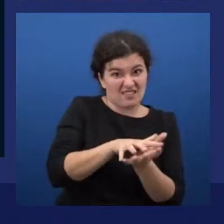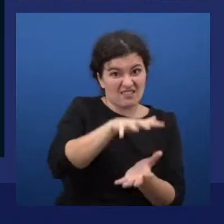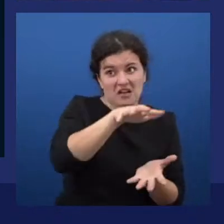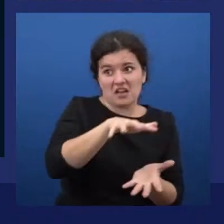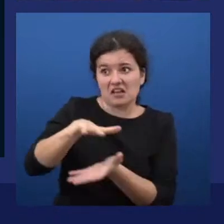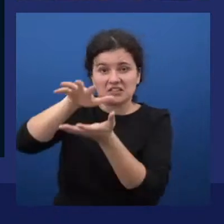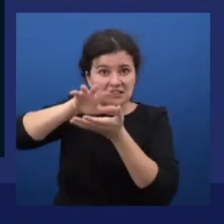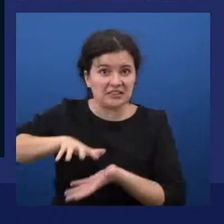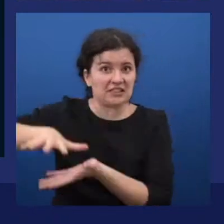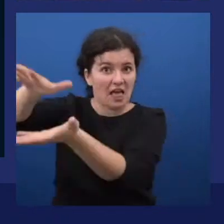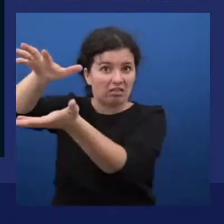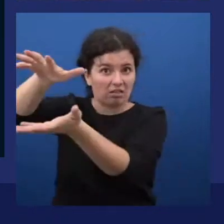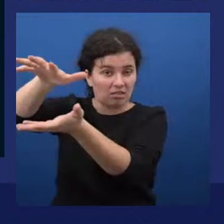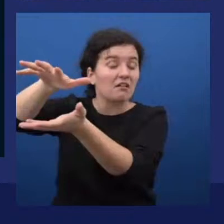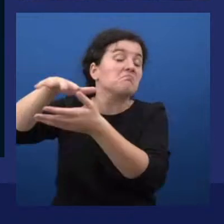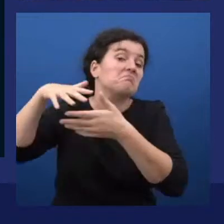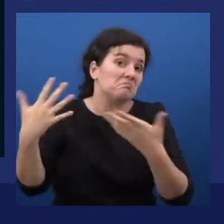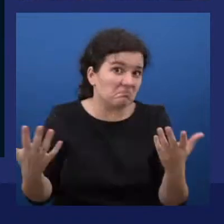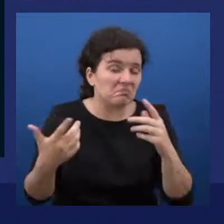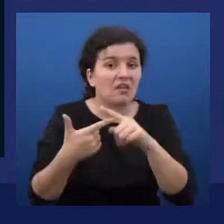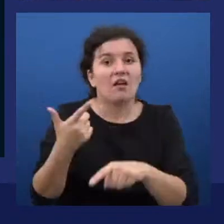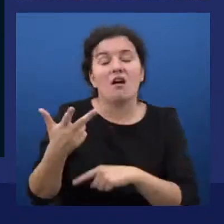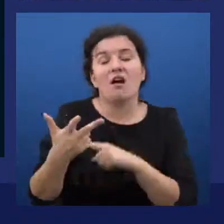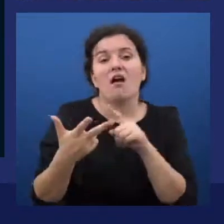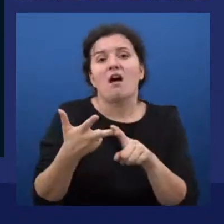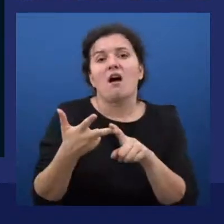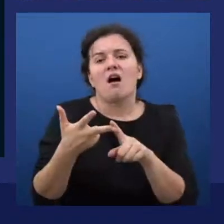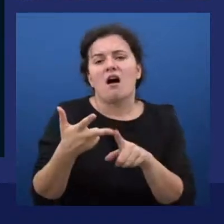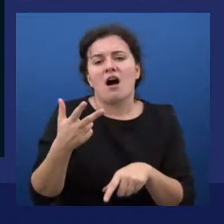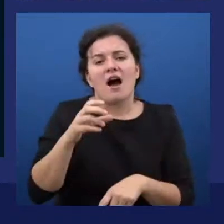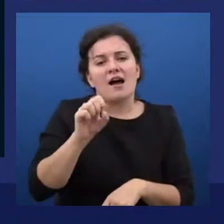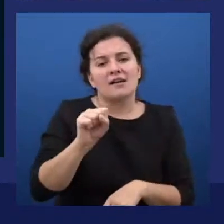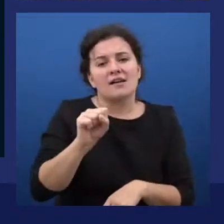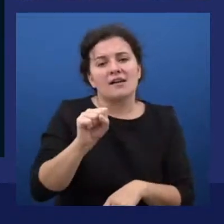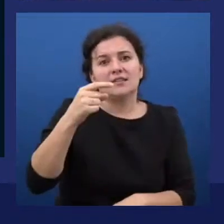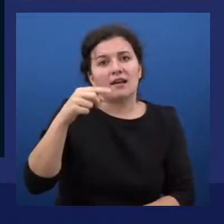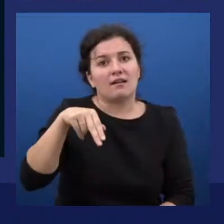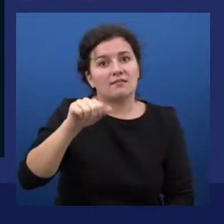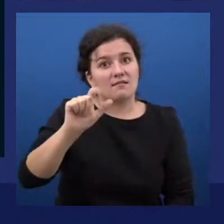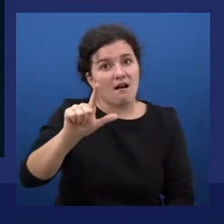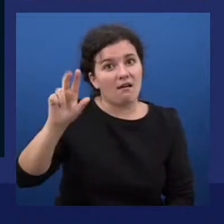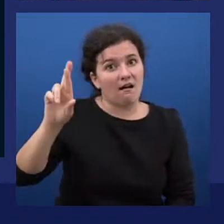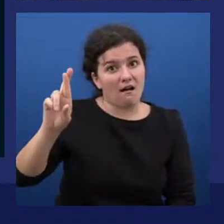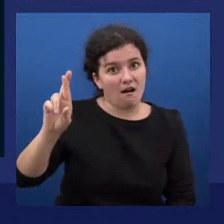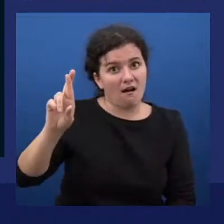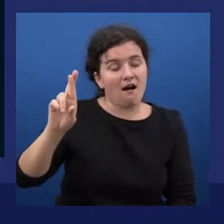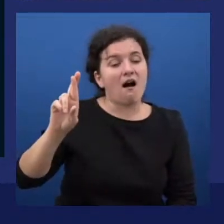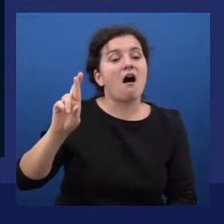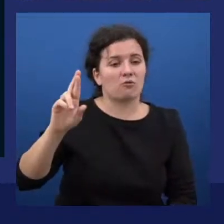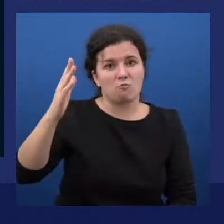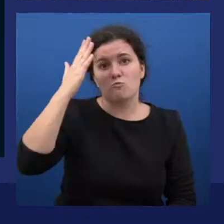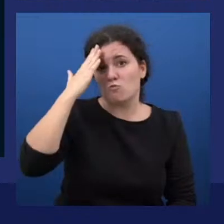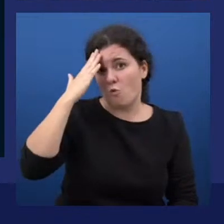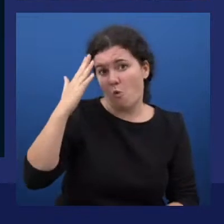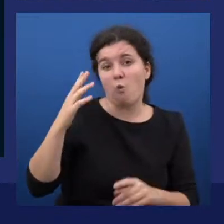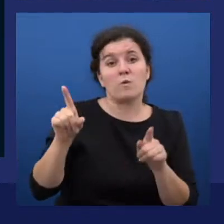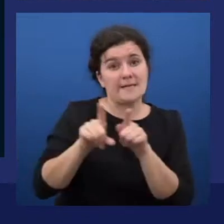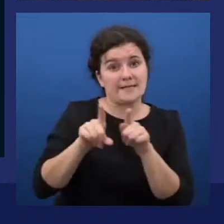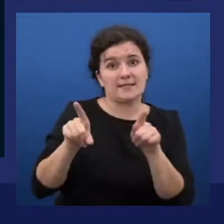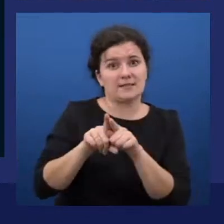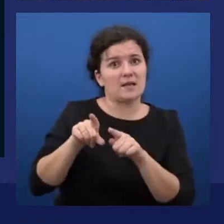want. There are also, I know that Signal R is used for those